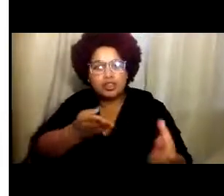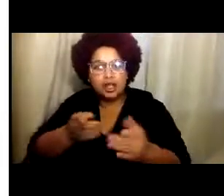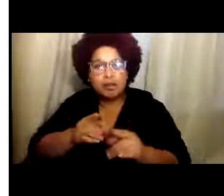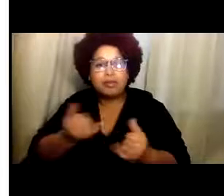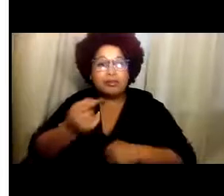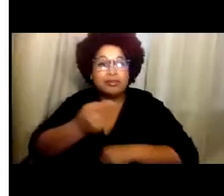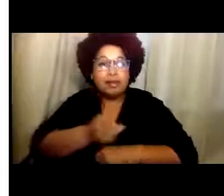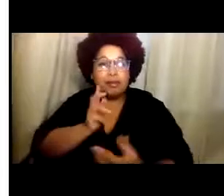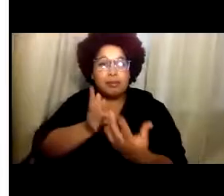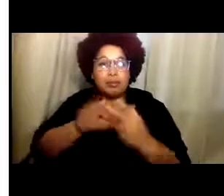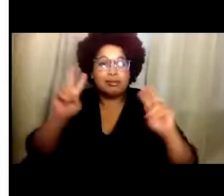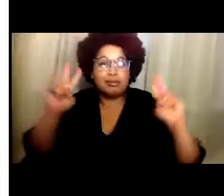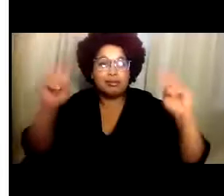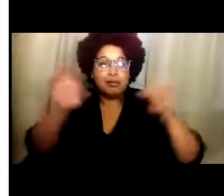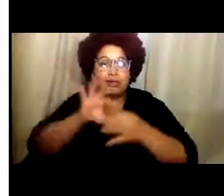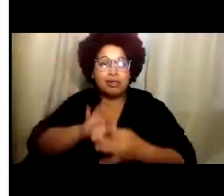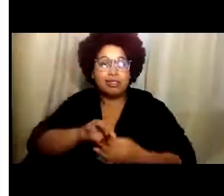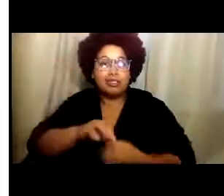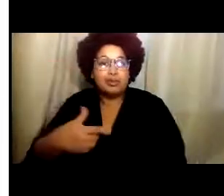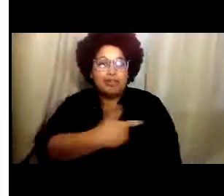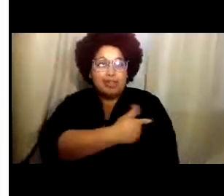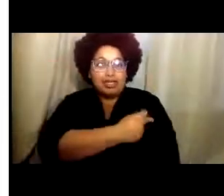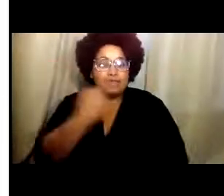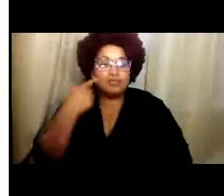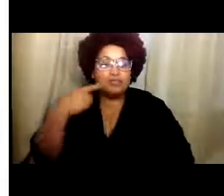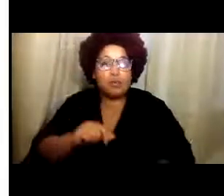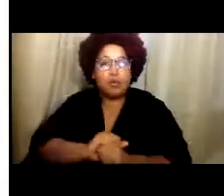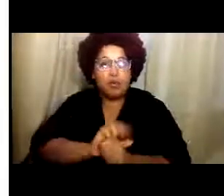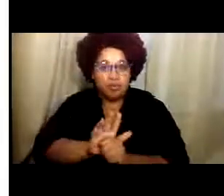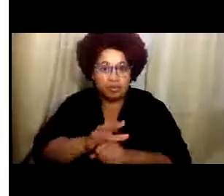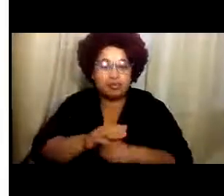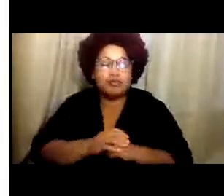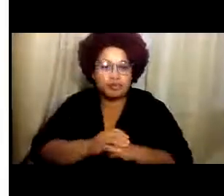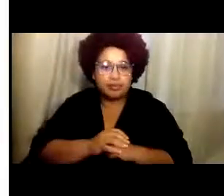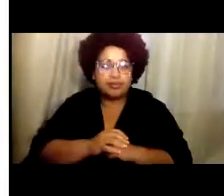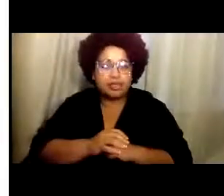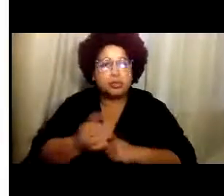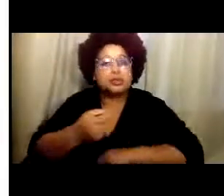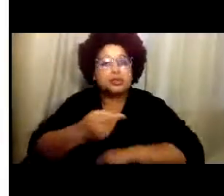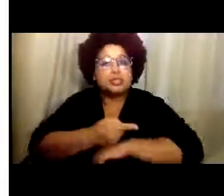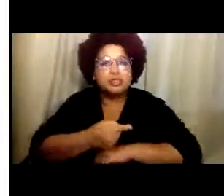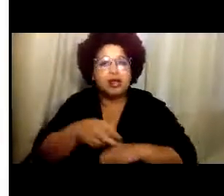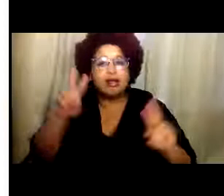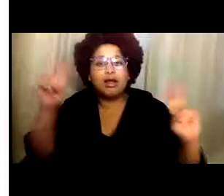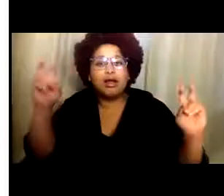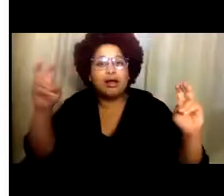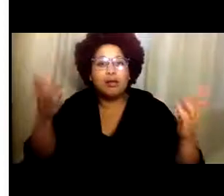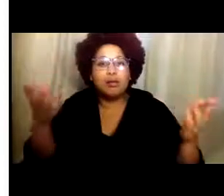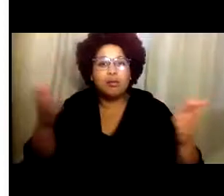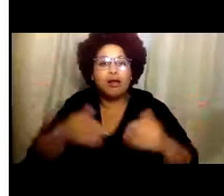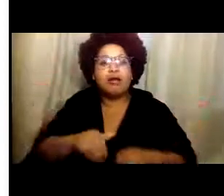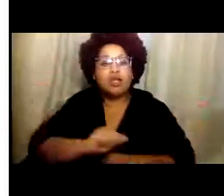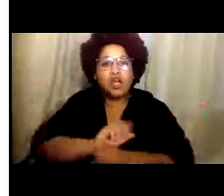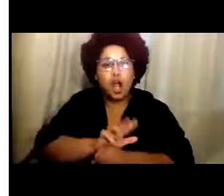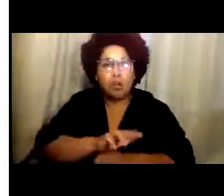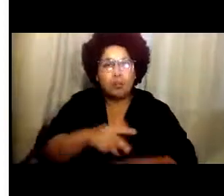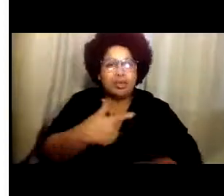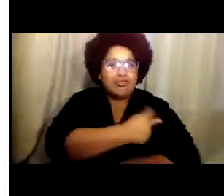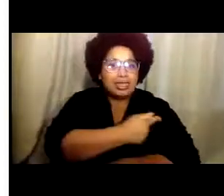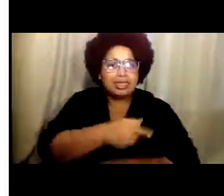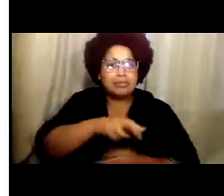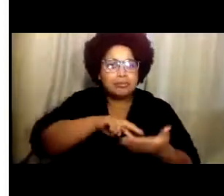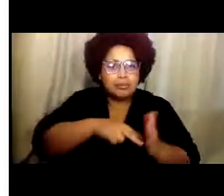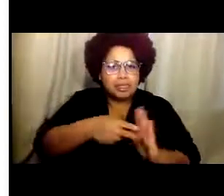day, which is the COVID-19 vaccine. So today's webinar topic is the COVID-19 vaccine and what it means to